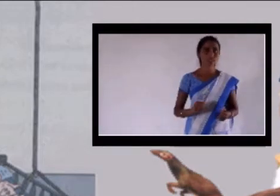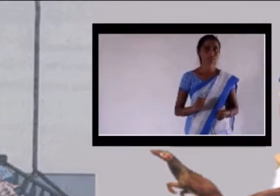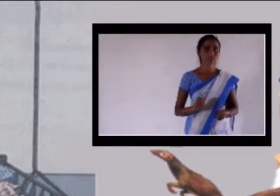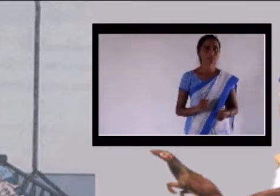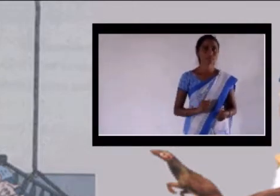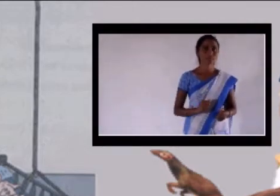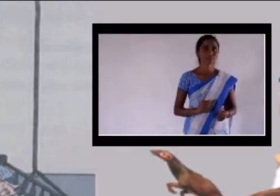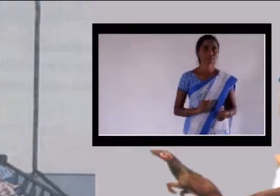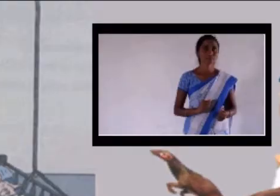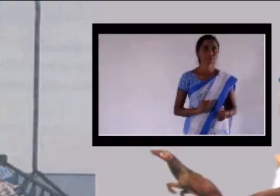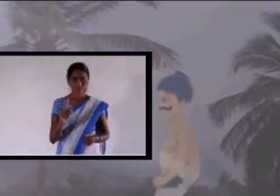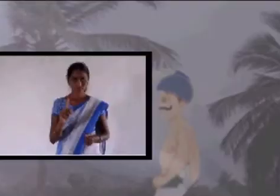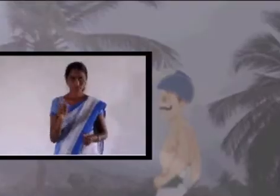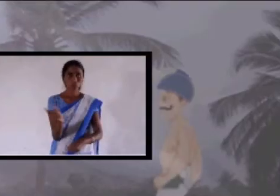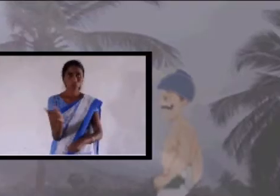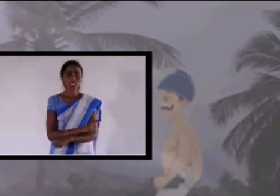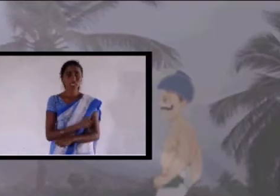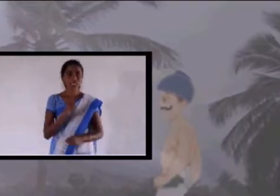mongoose.